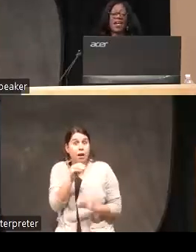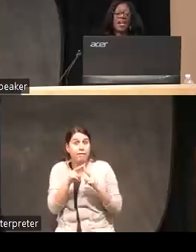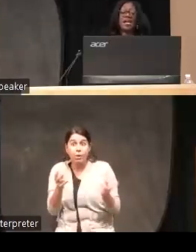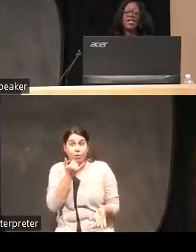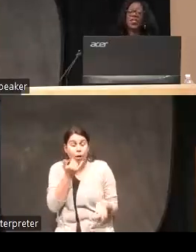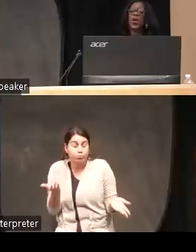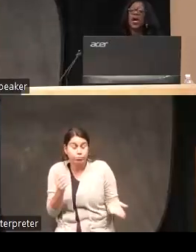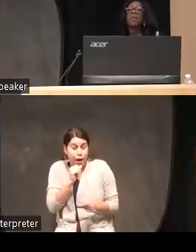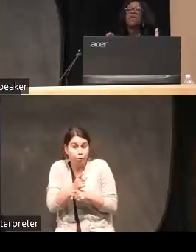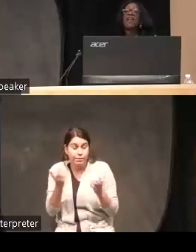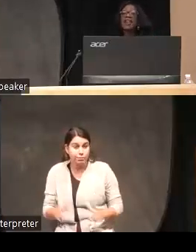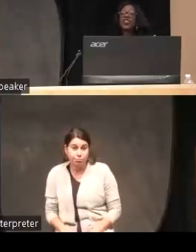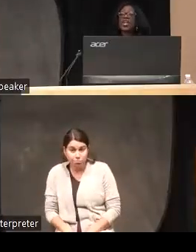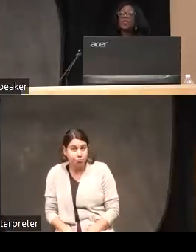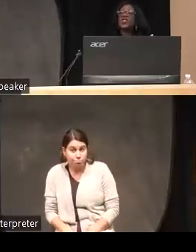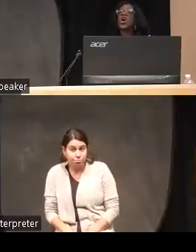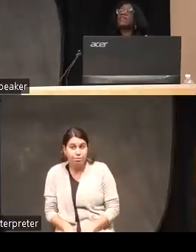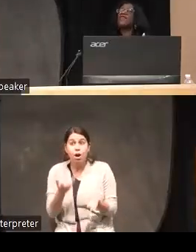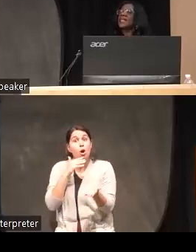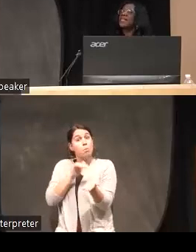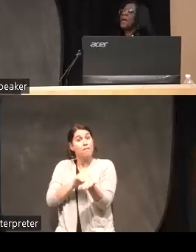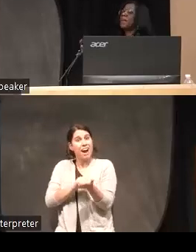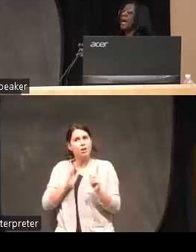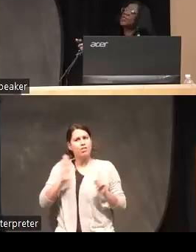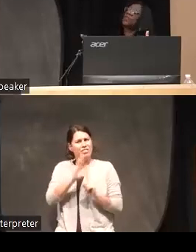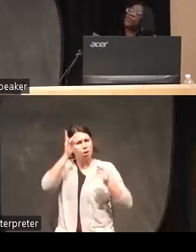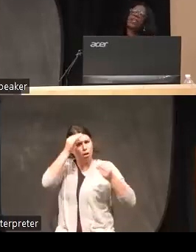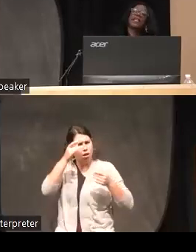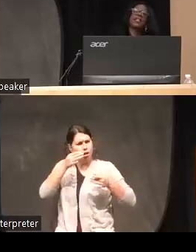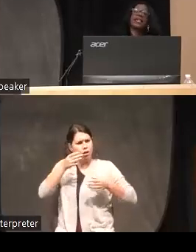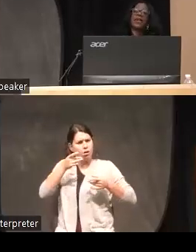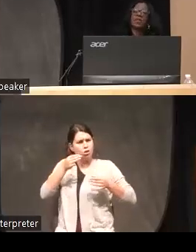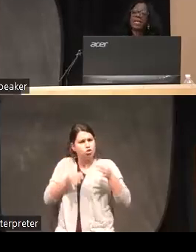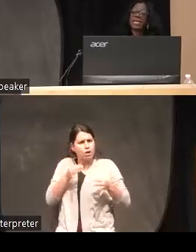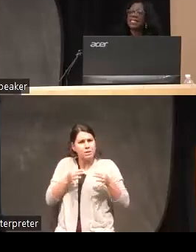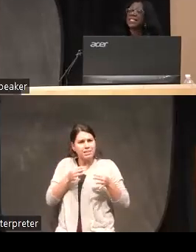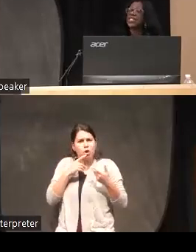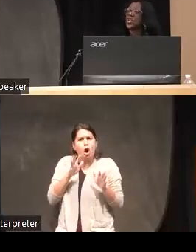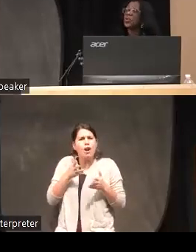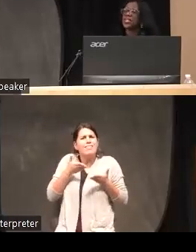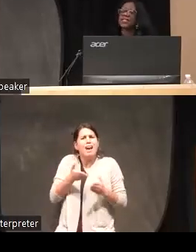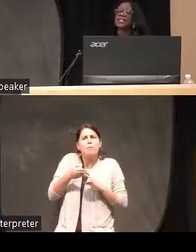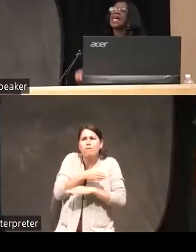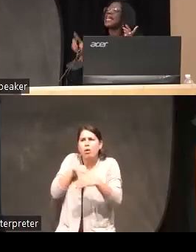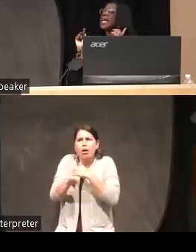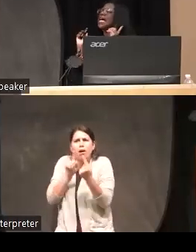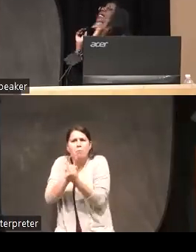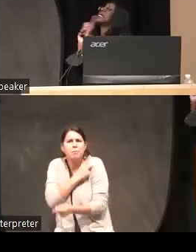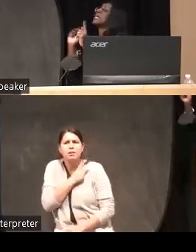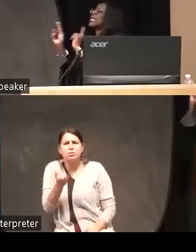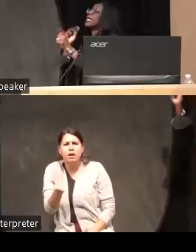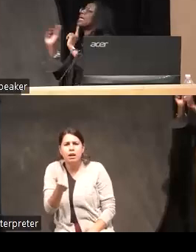right? So provider judgments are affected by bias before the clinical encounter begins. Lisa Cooper tells us that